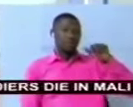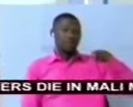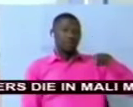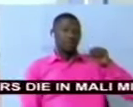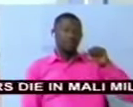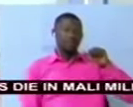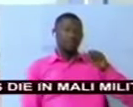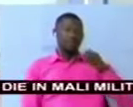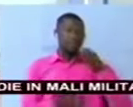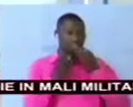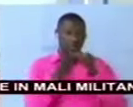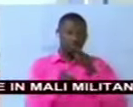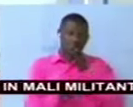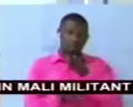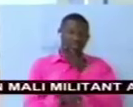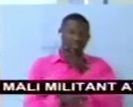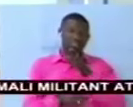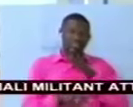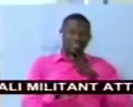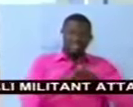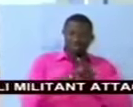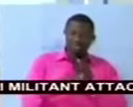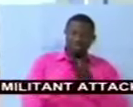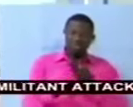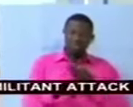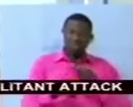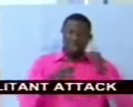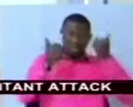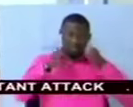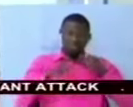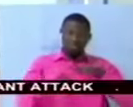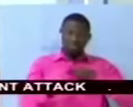was inflicted to him or on him by